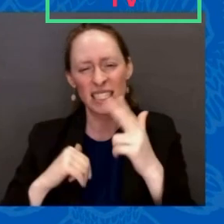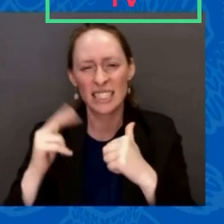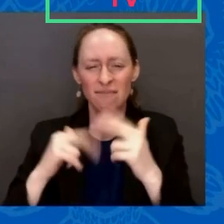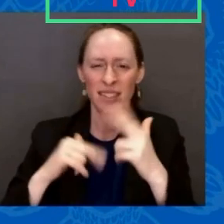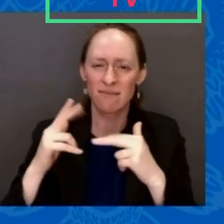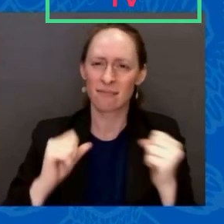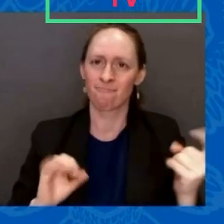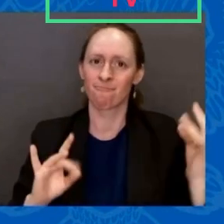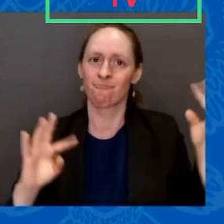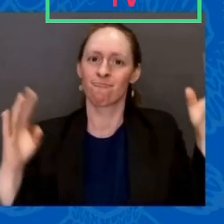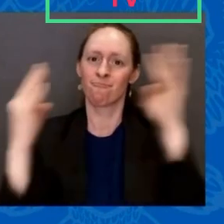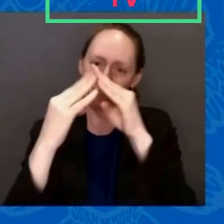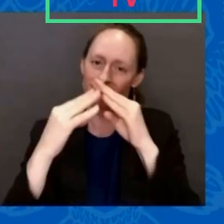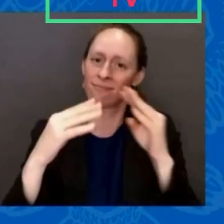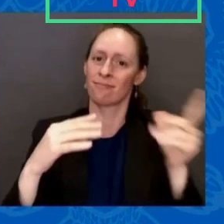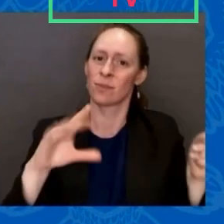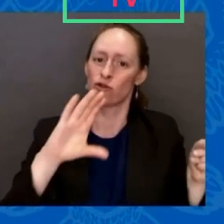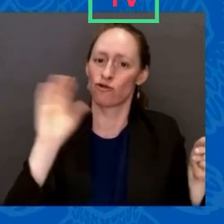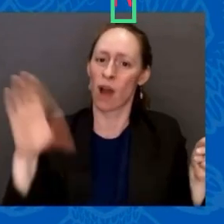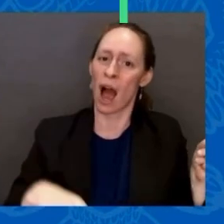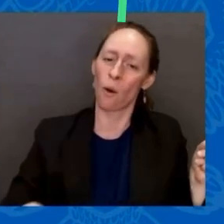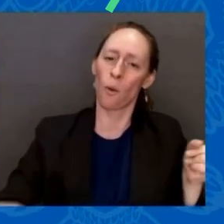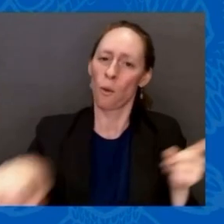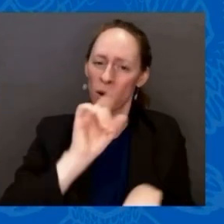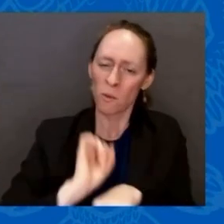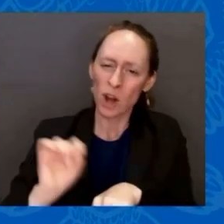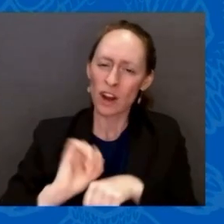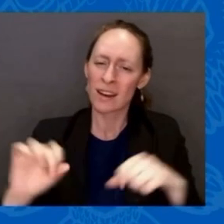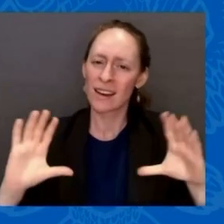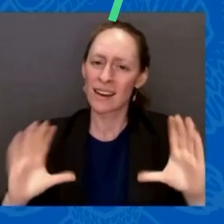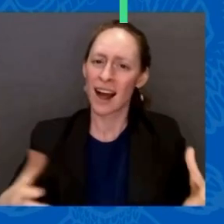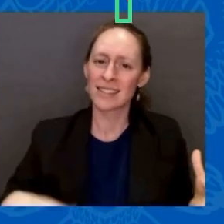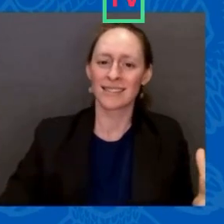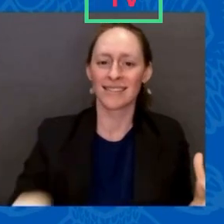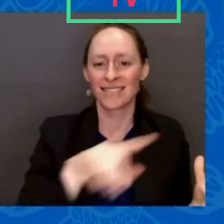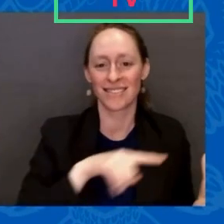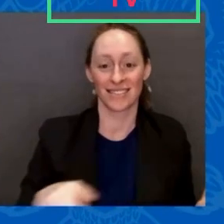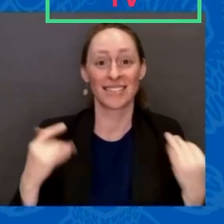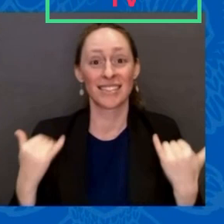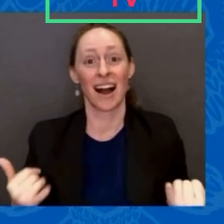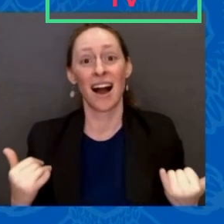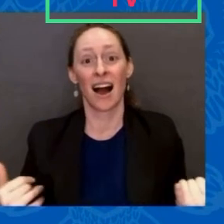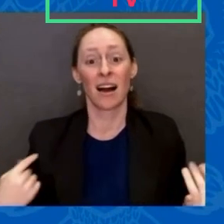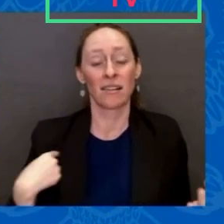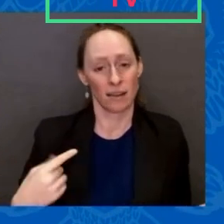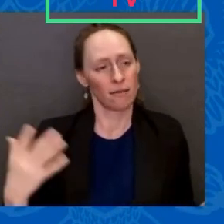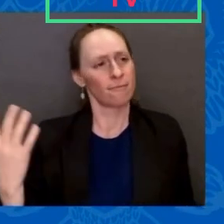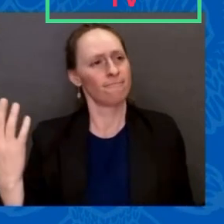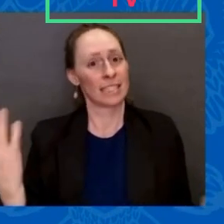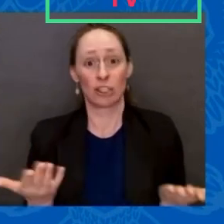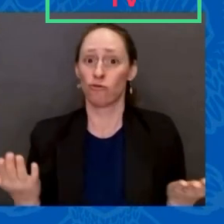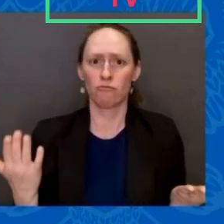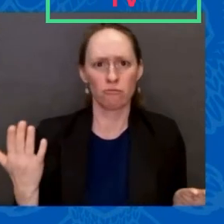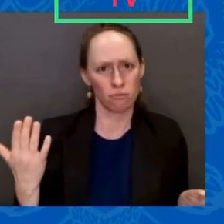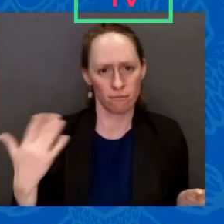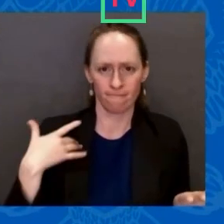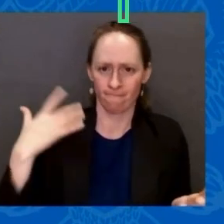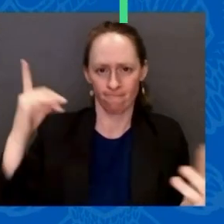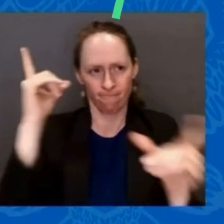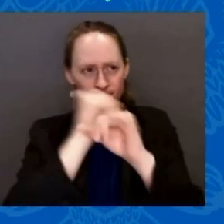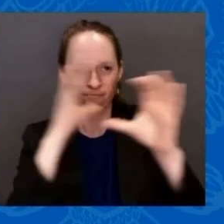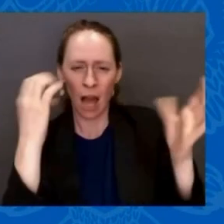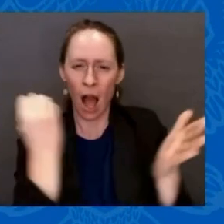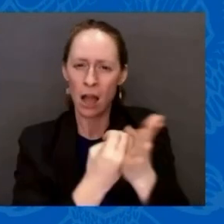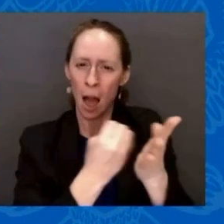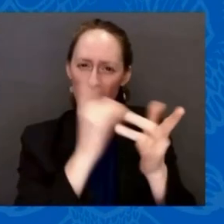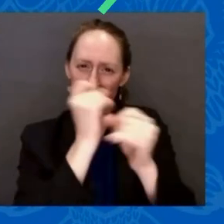century to talk about the economic vision for this country. The economy that grows the economy from the middle out, the bottom up, instead